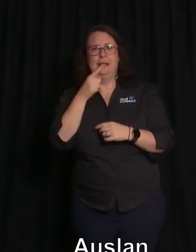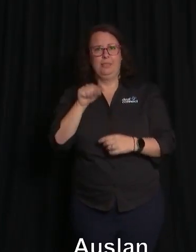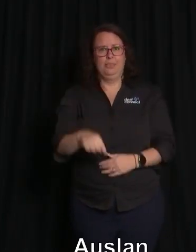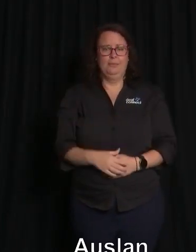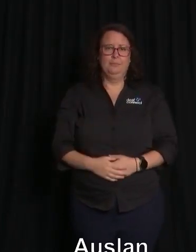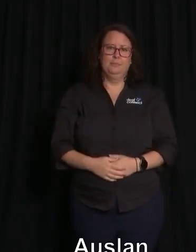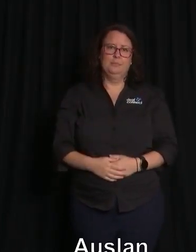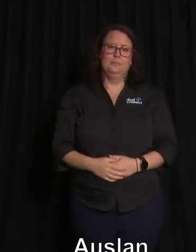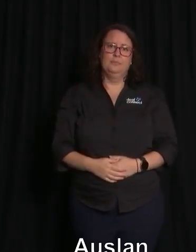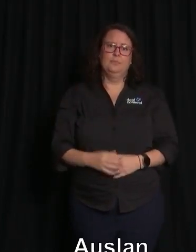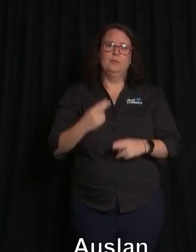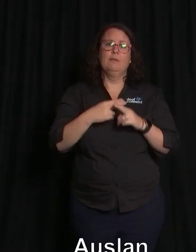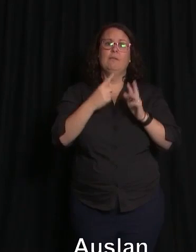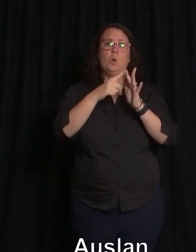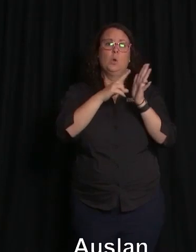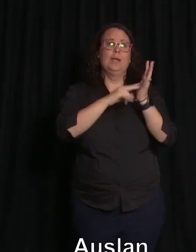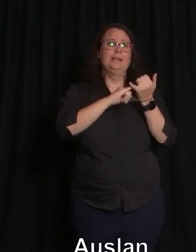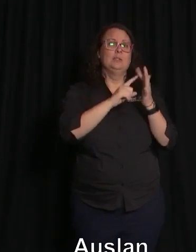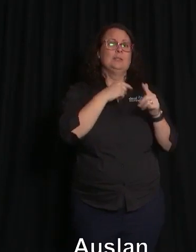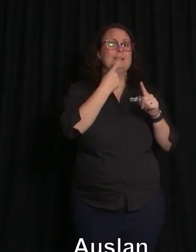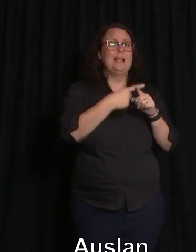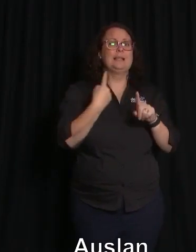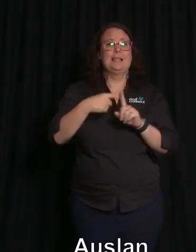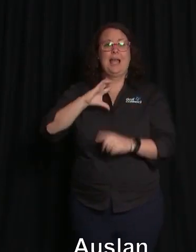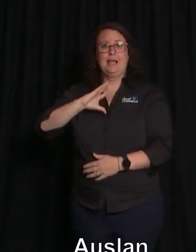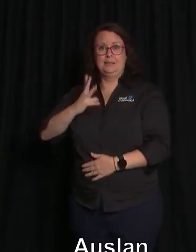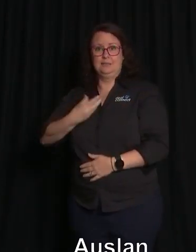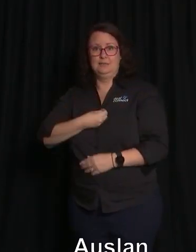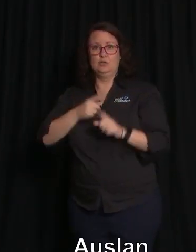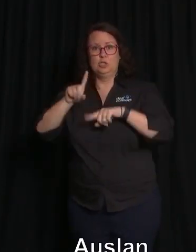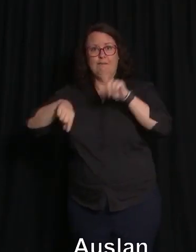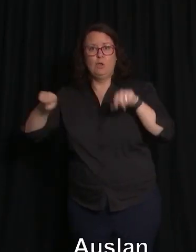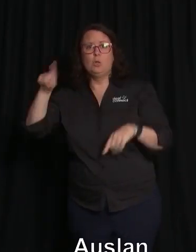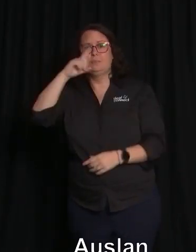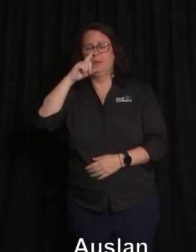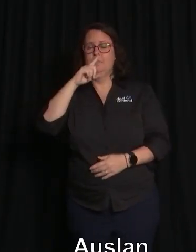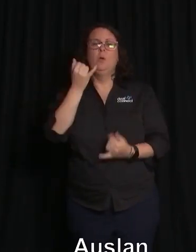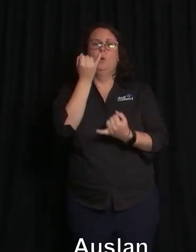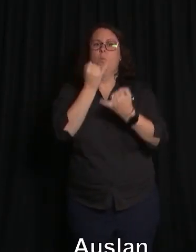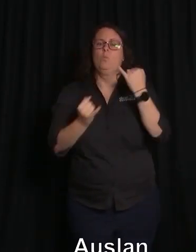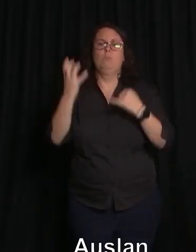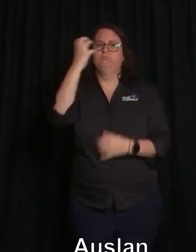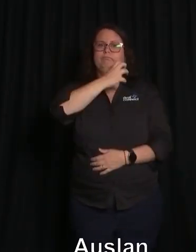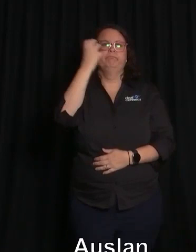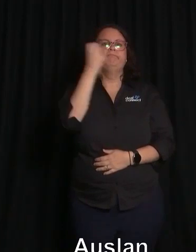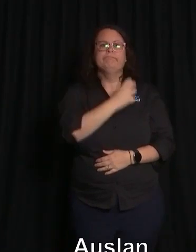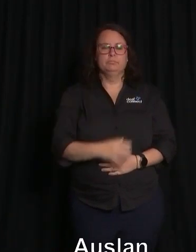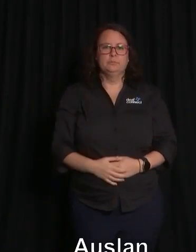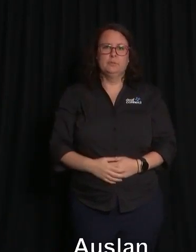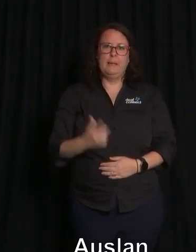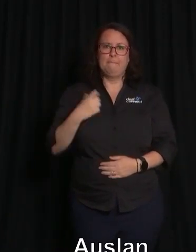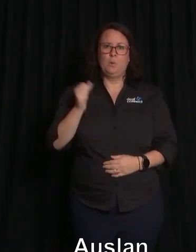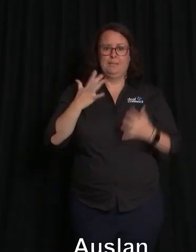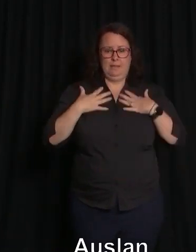and gender diverse people, this risk is particularly pronounced due to the stigmatisation of people and bodies that do not